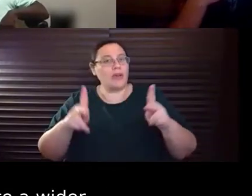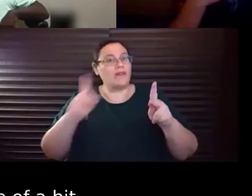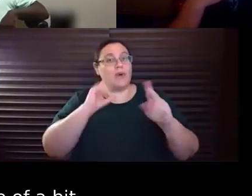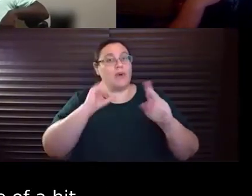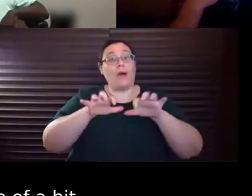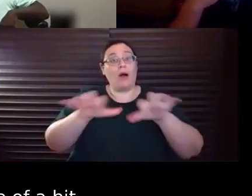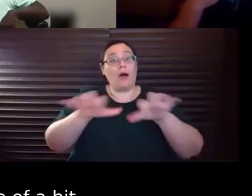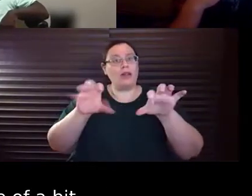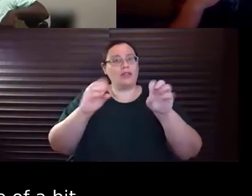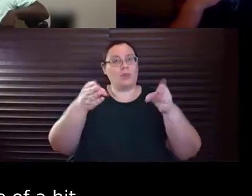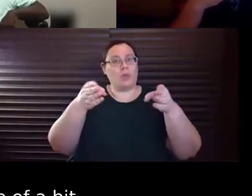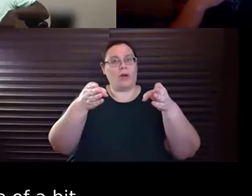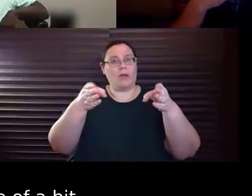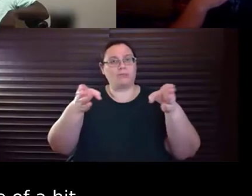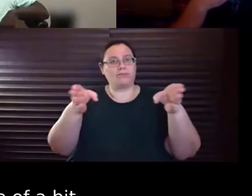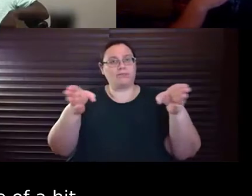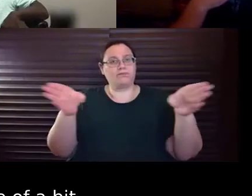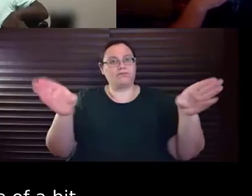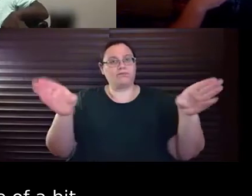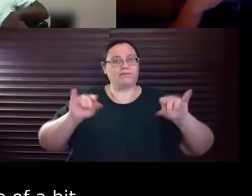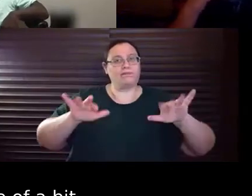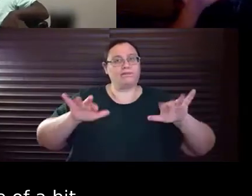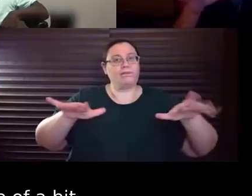and have a bit more of a